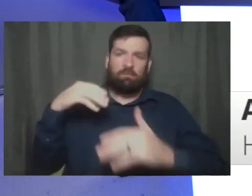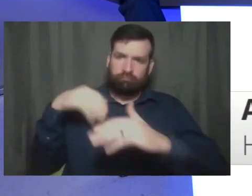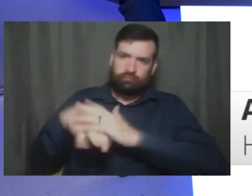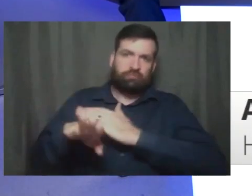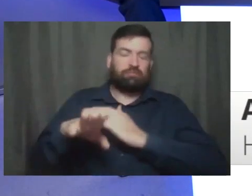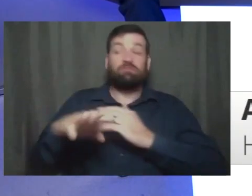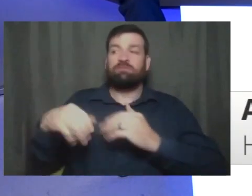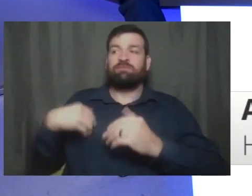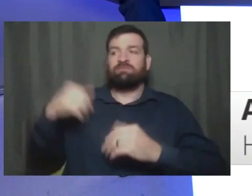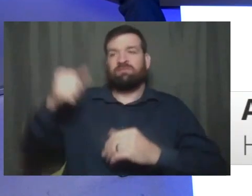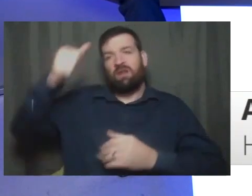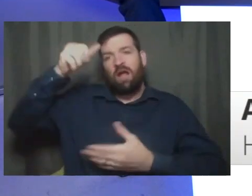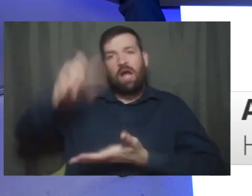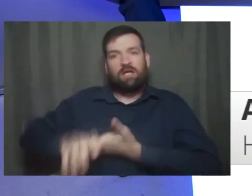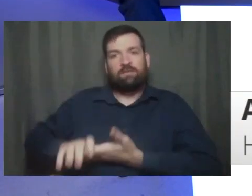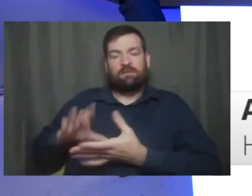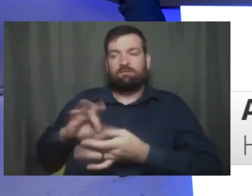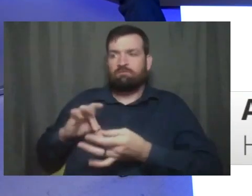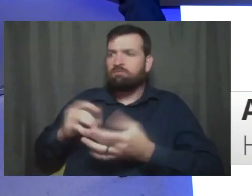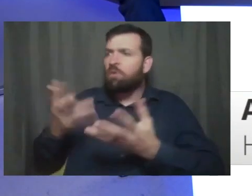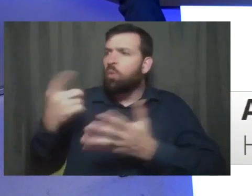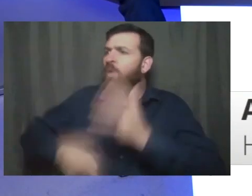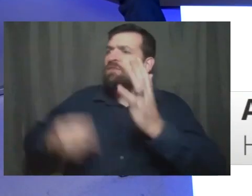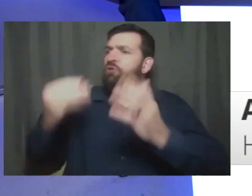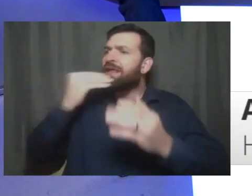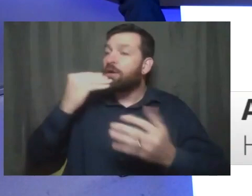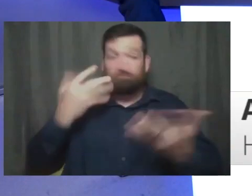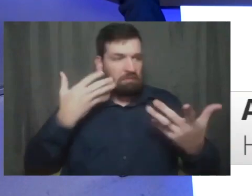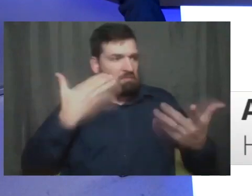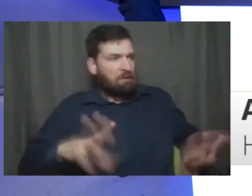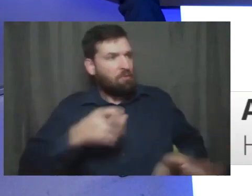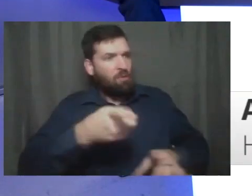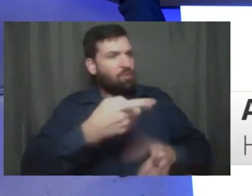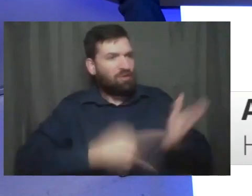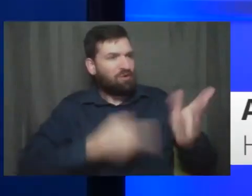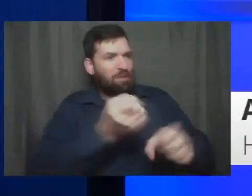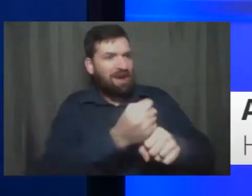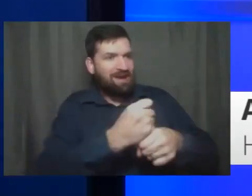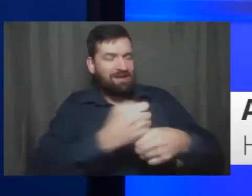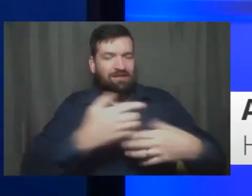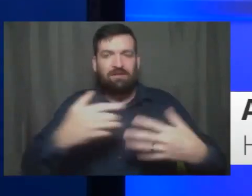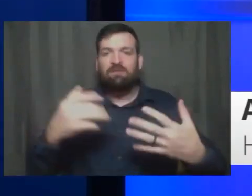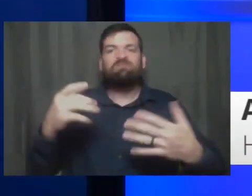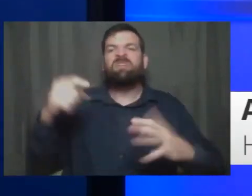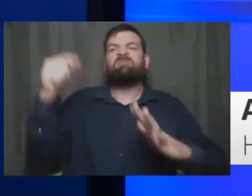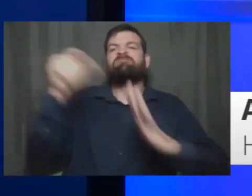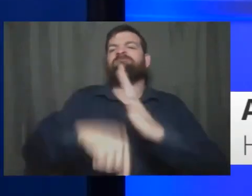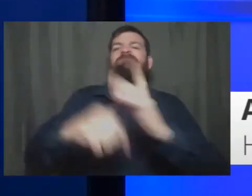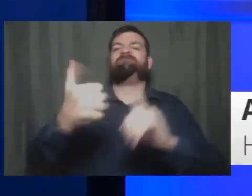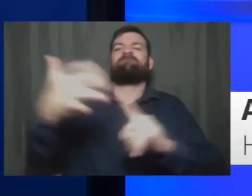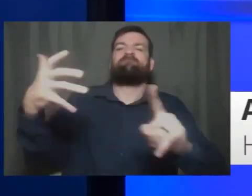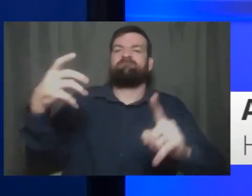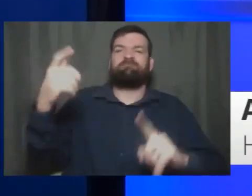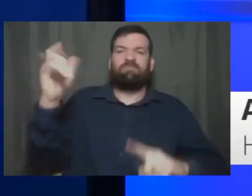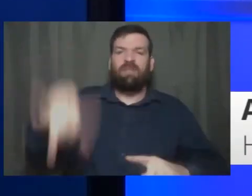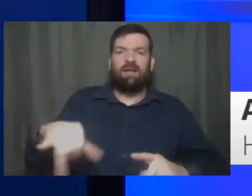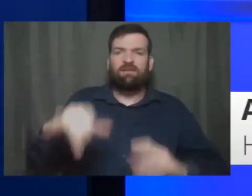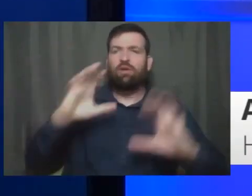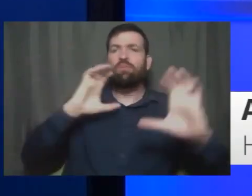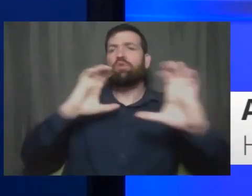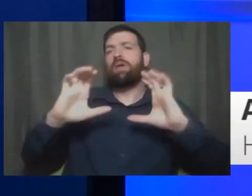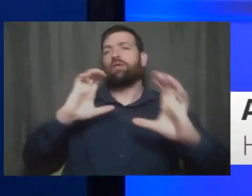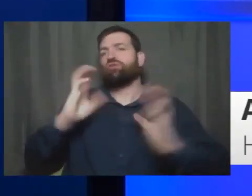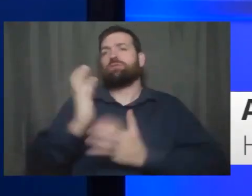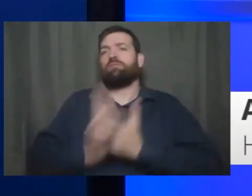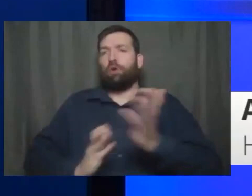think, said, what's for dinner? She's like, I don't know. What are you going to make? So kind of dive into that a little bit more about the communication portion